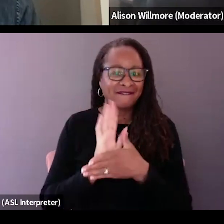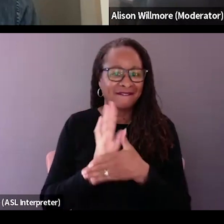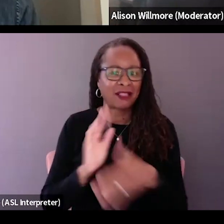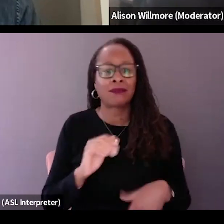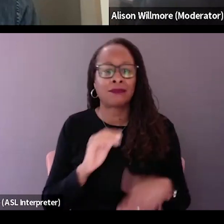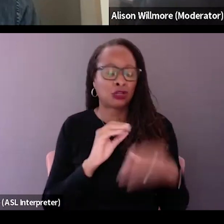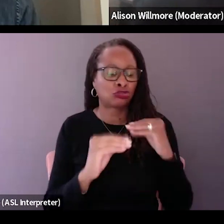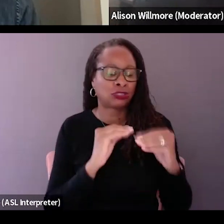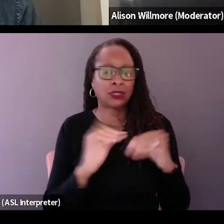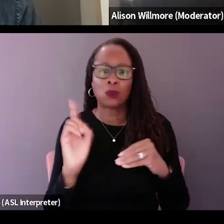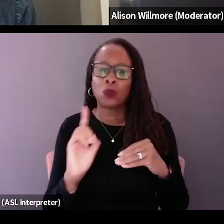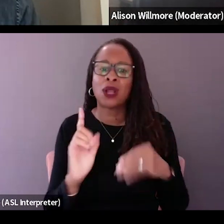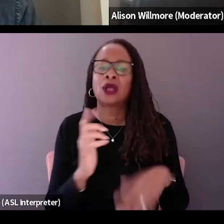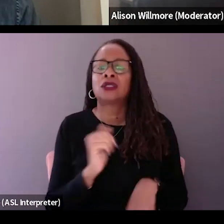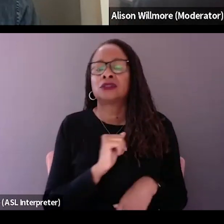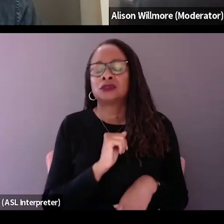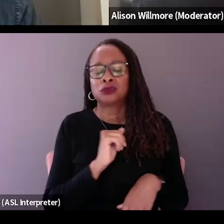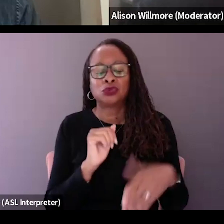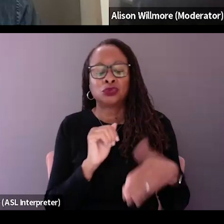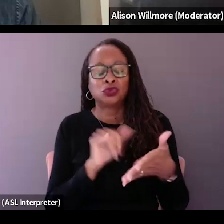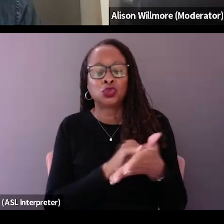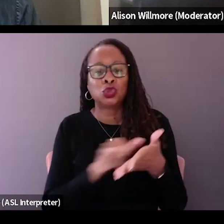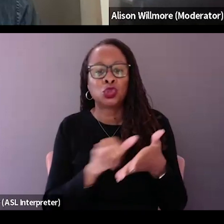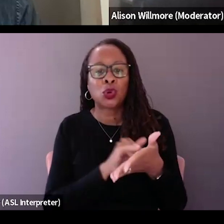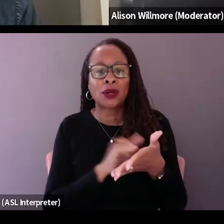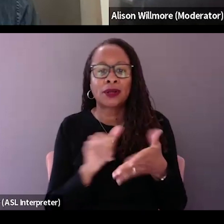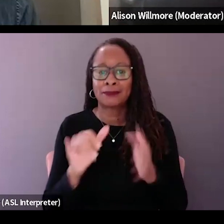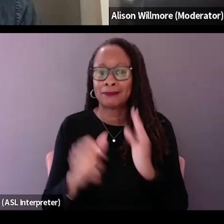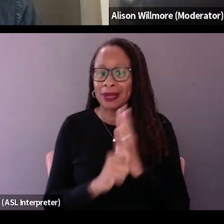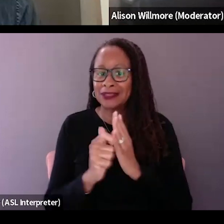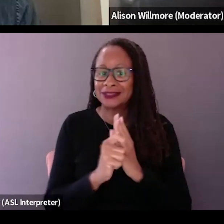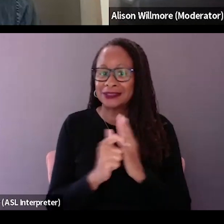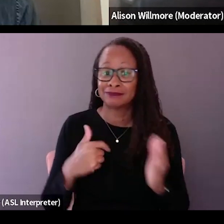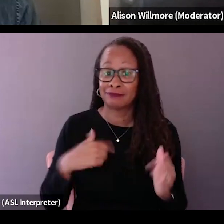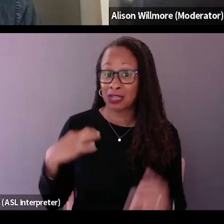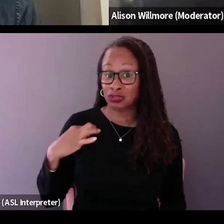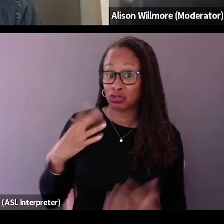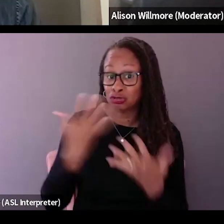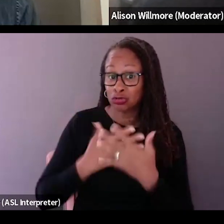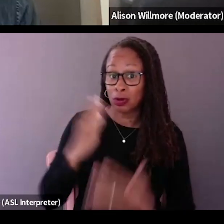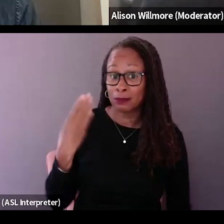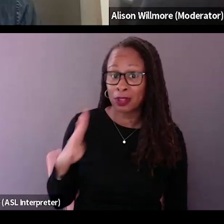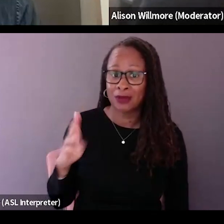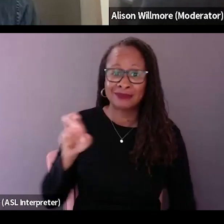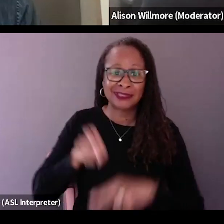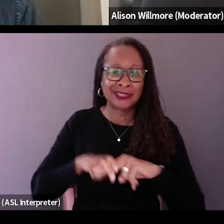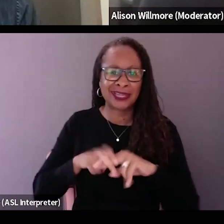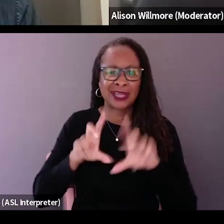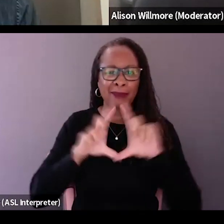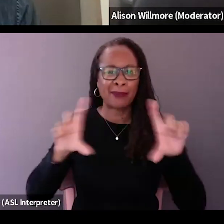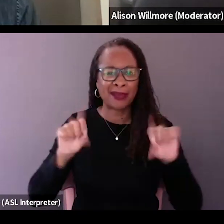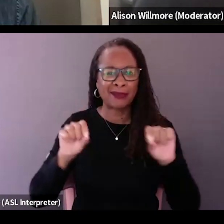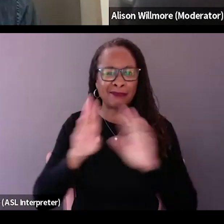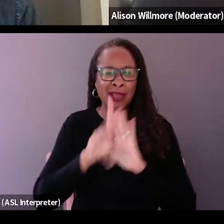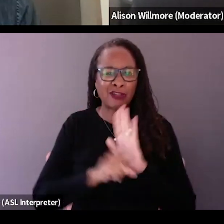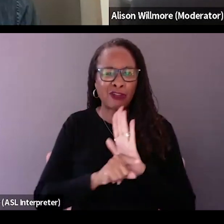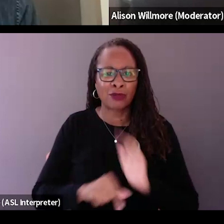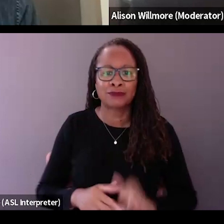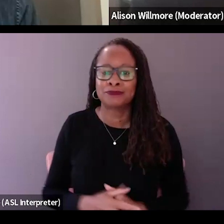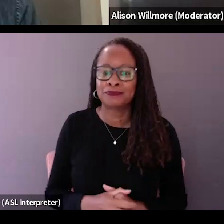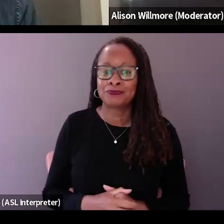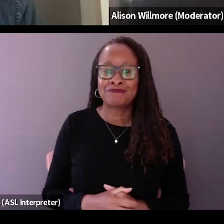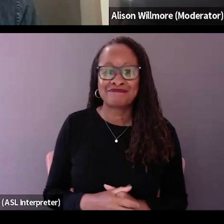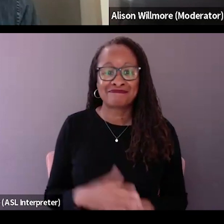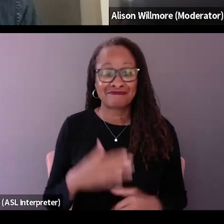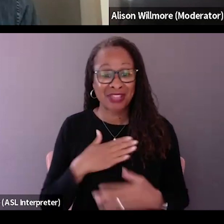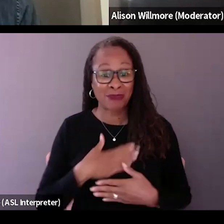York Magazine. I am wearing a dark blue top and I'm sitting against a brick background. And it is my